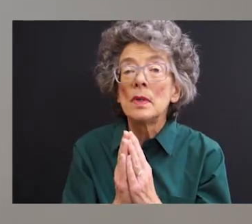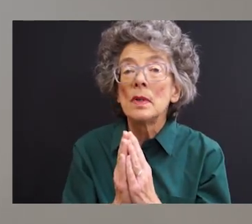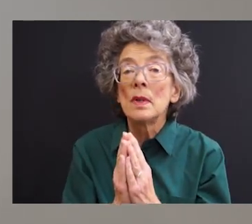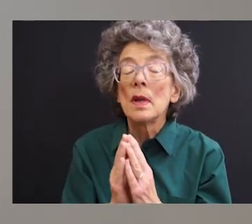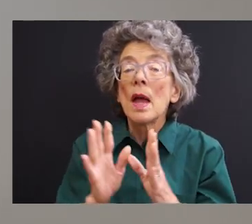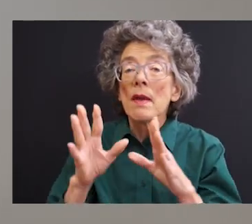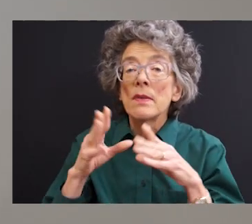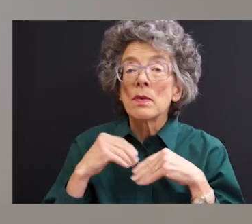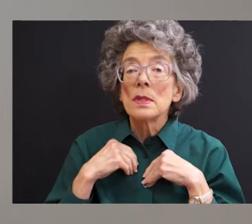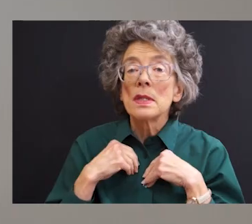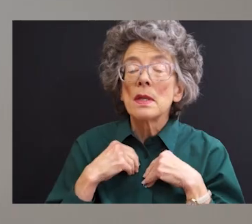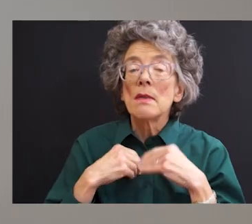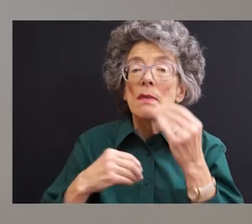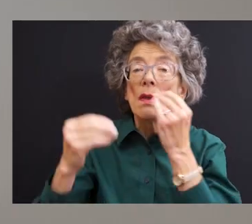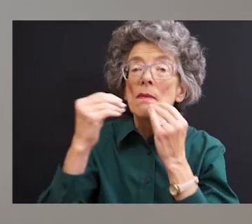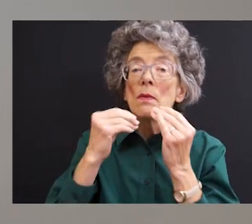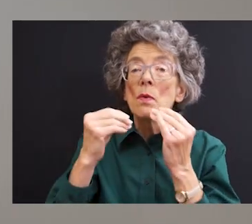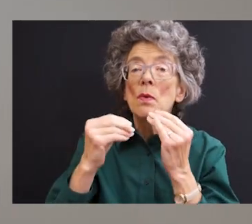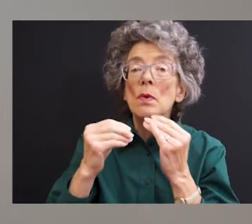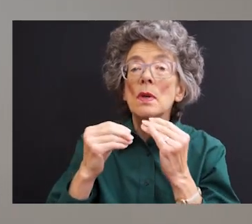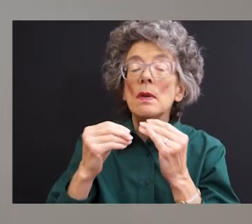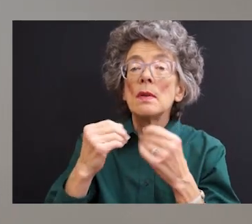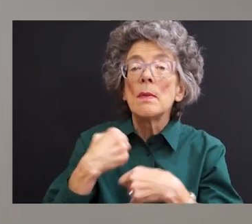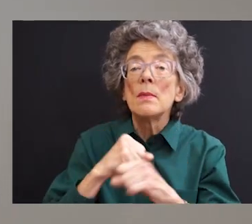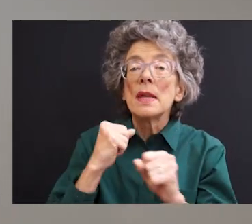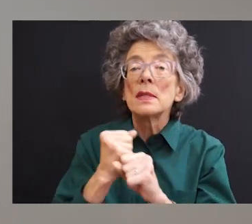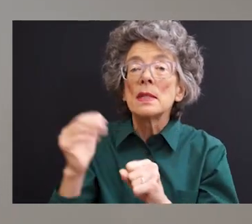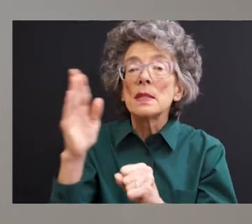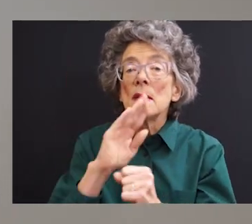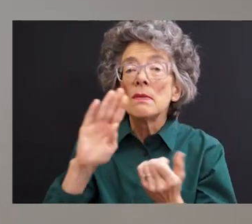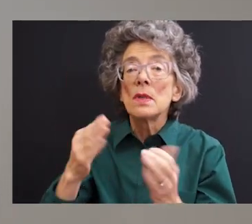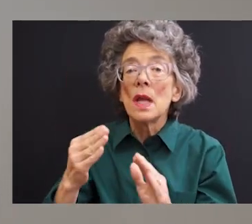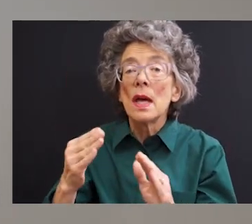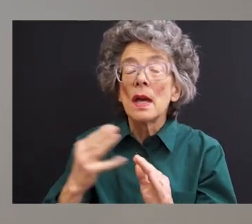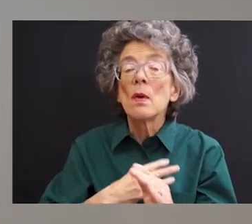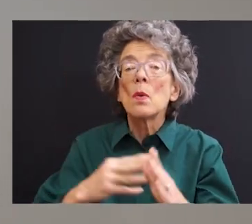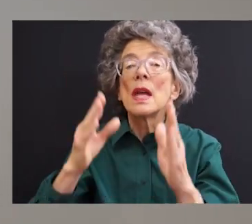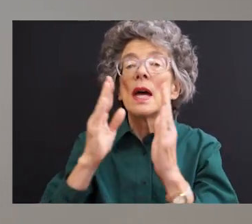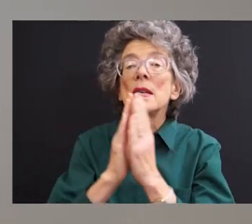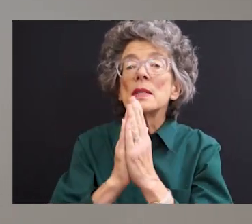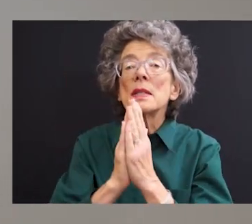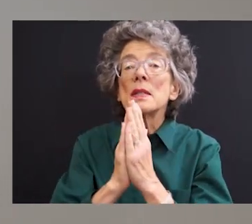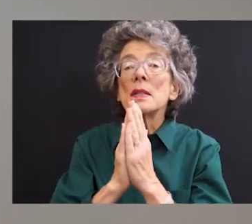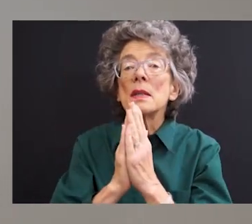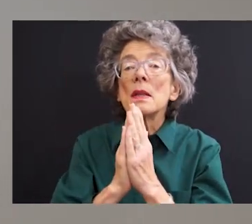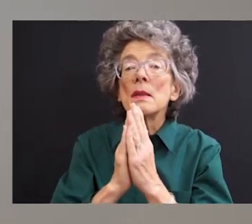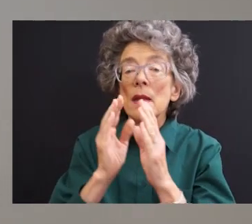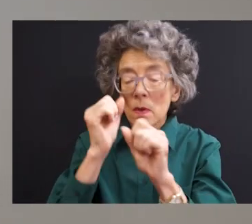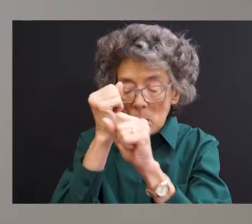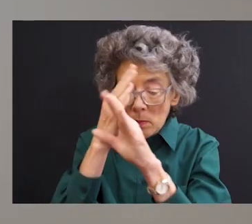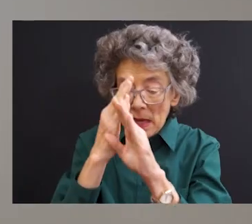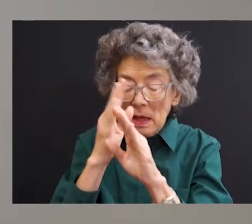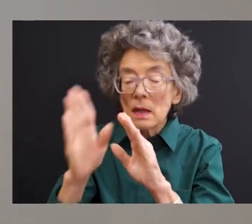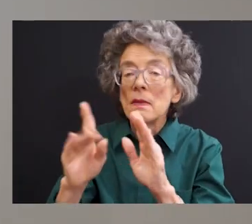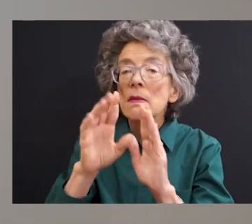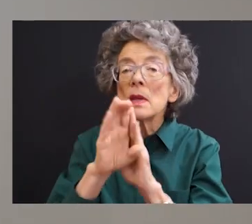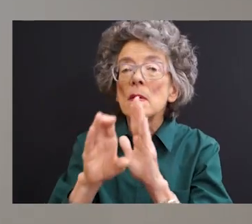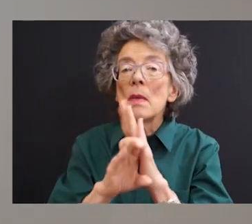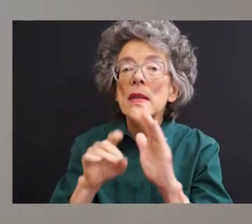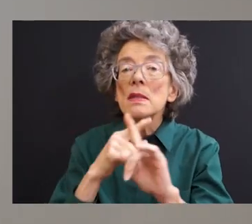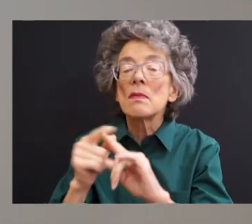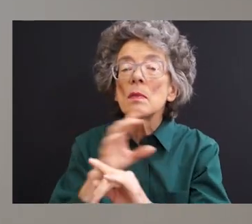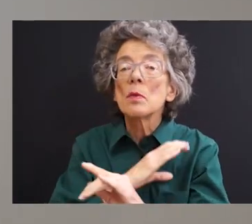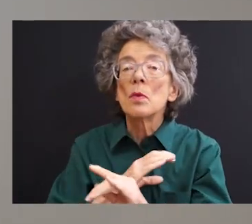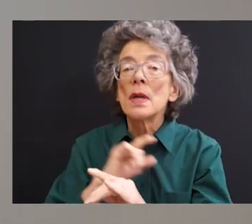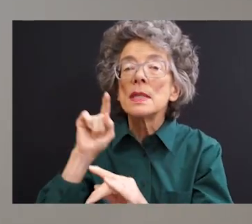Having received the food of immortality, we ask, O Lord, that glorying in obedience to the commands of Christ, the